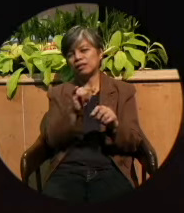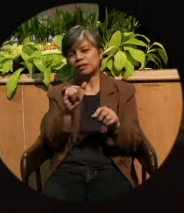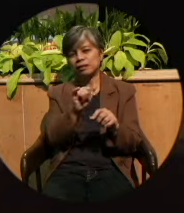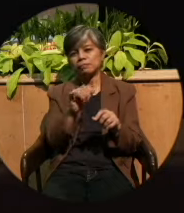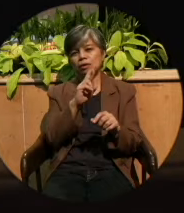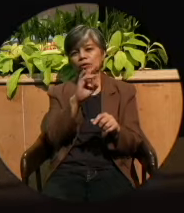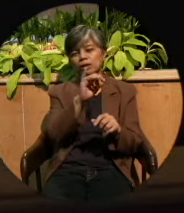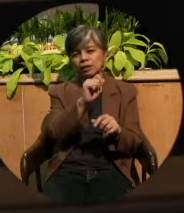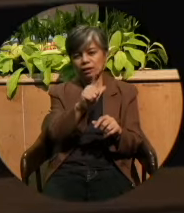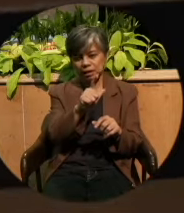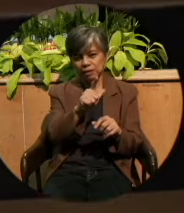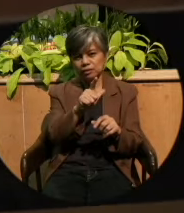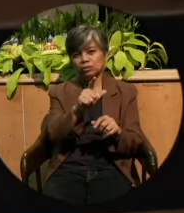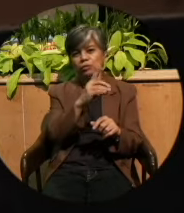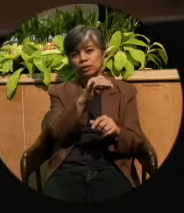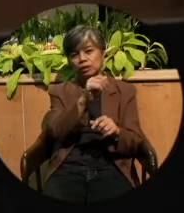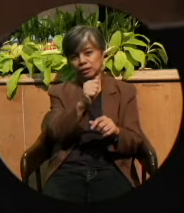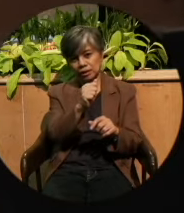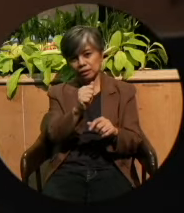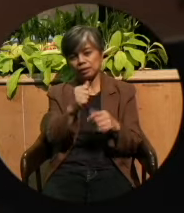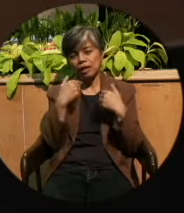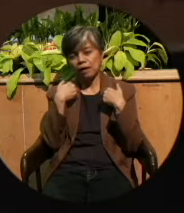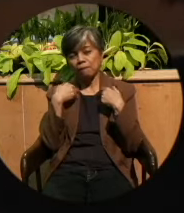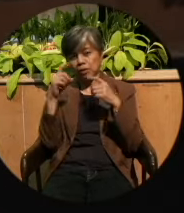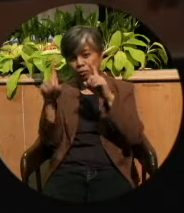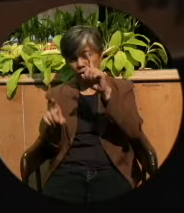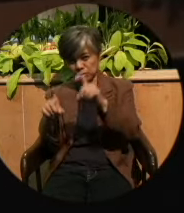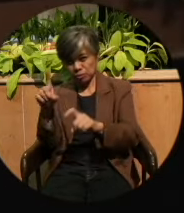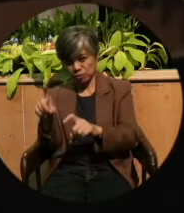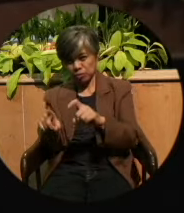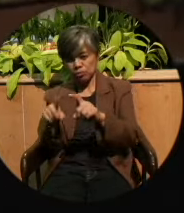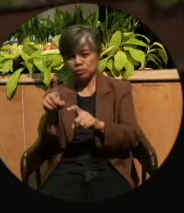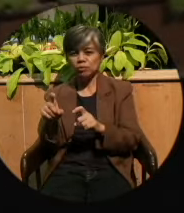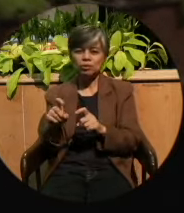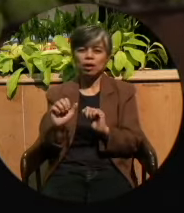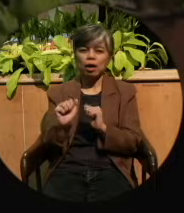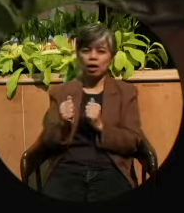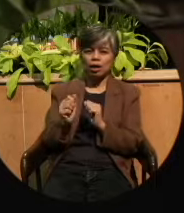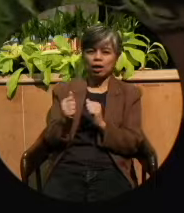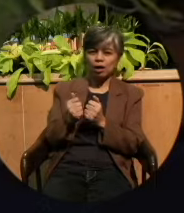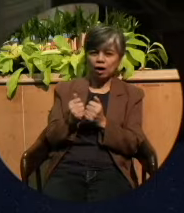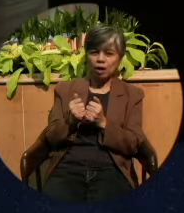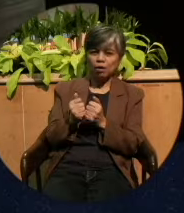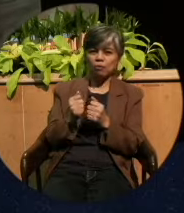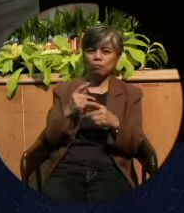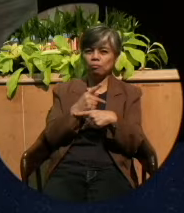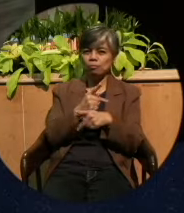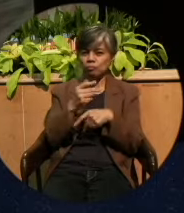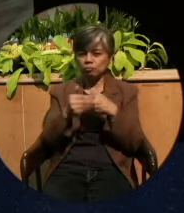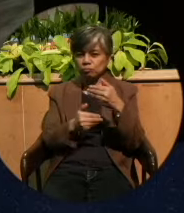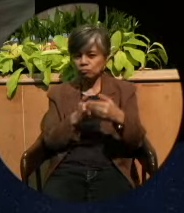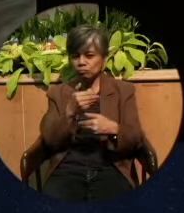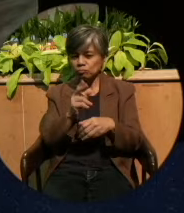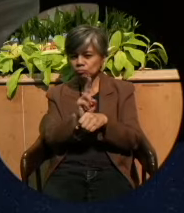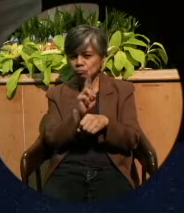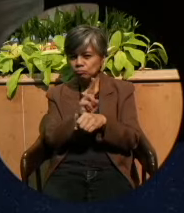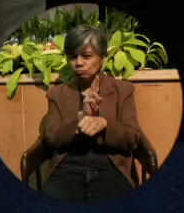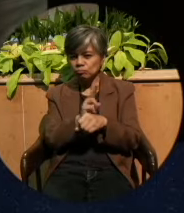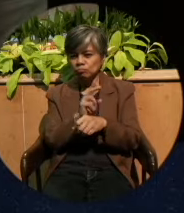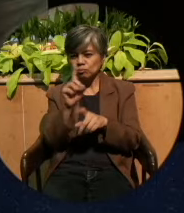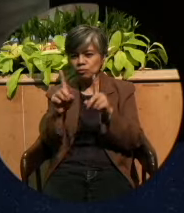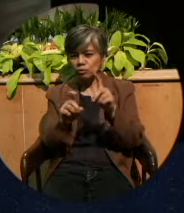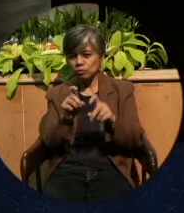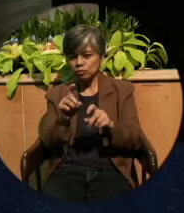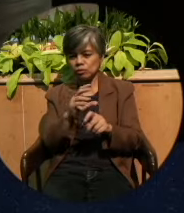already structured by the questions that were asked, held its production, and by the power structures